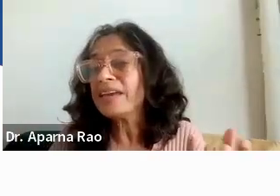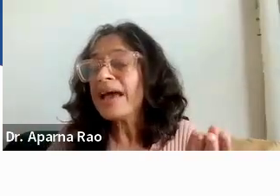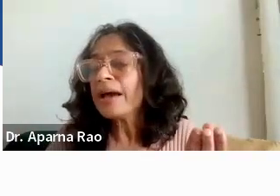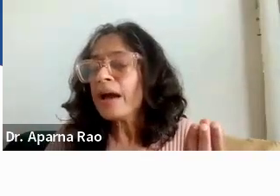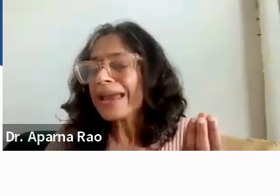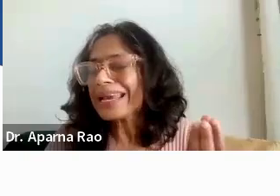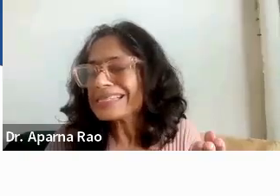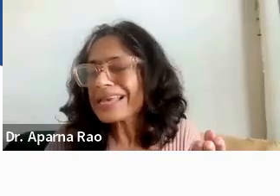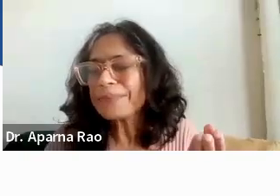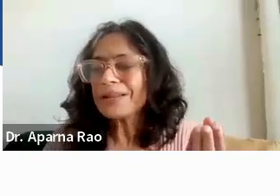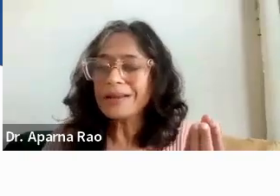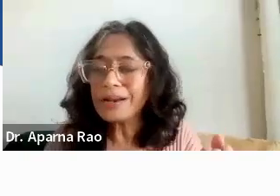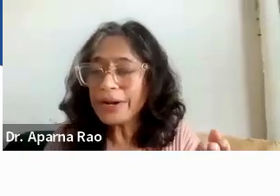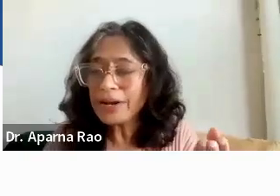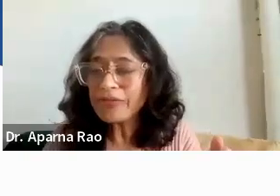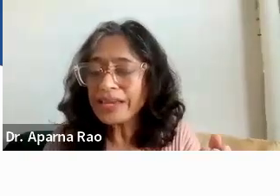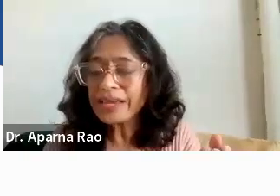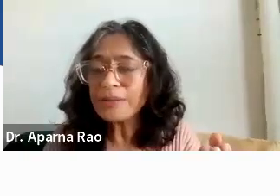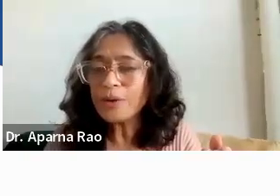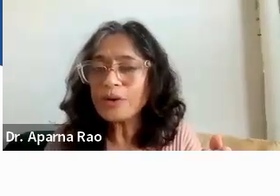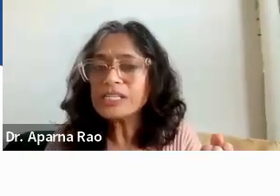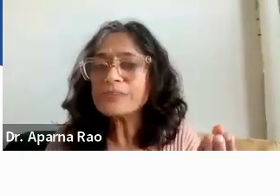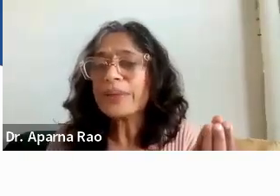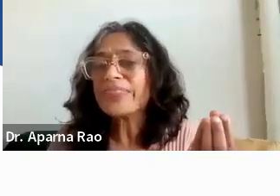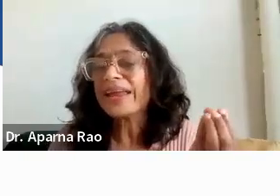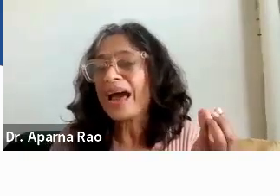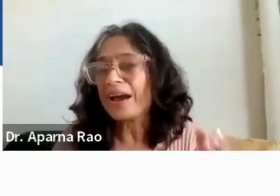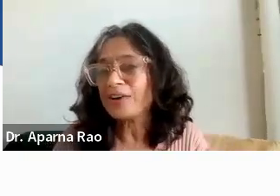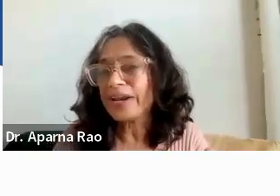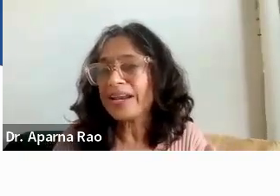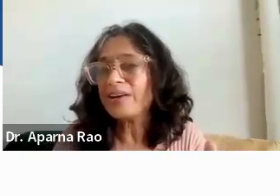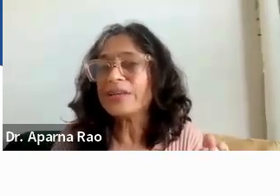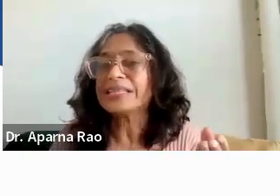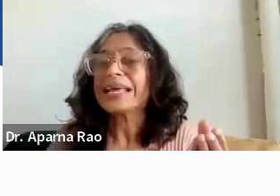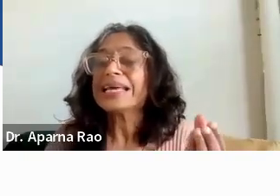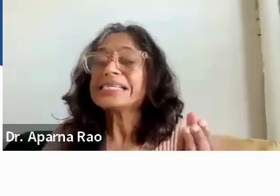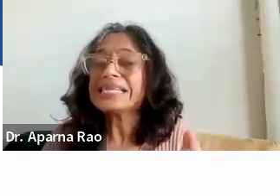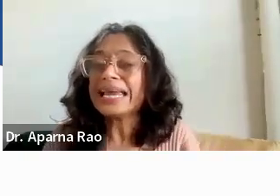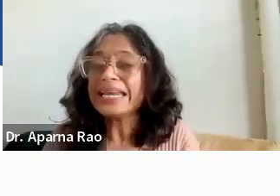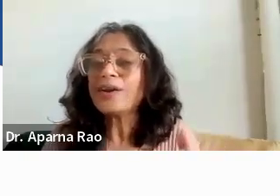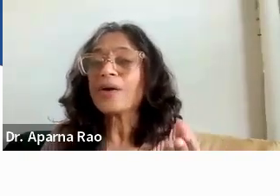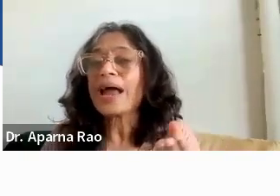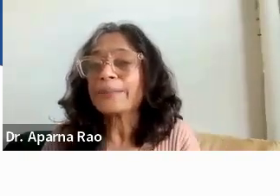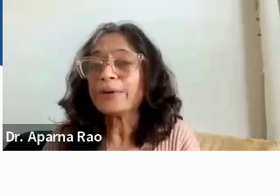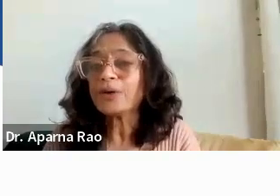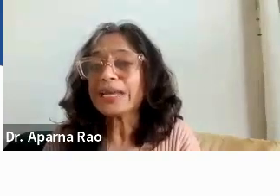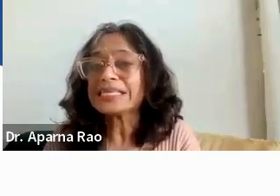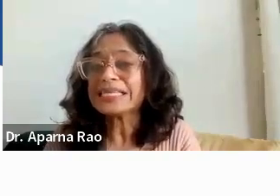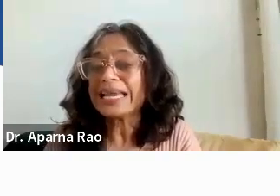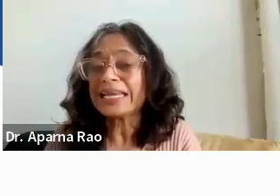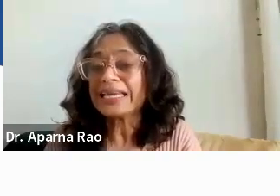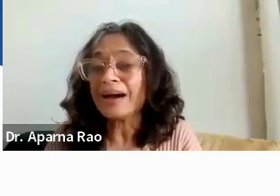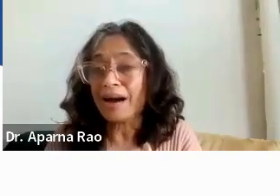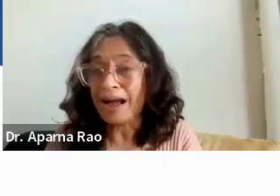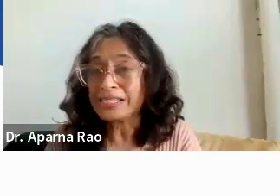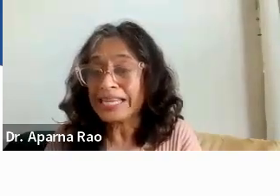can we accept a little bit of thickened mucus, but then hydrate it with saline or